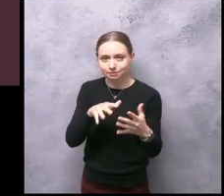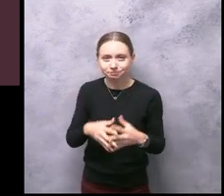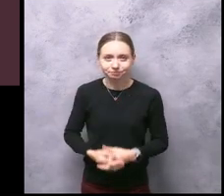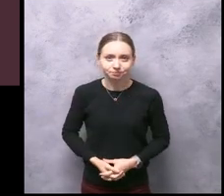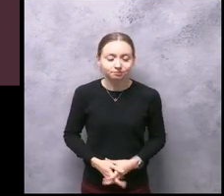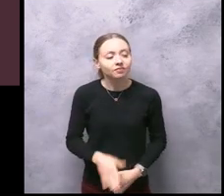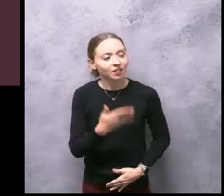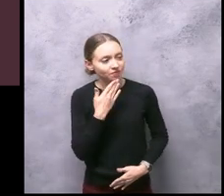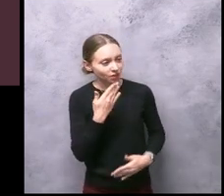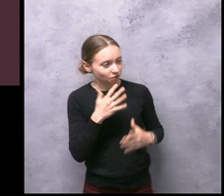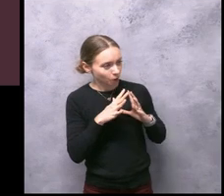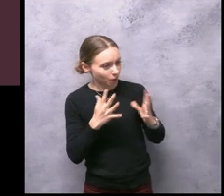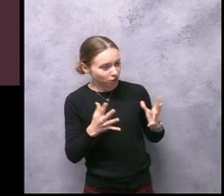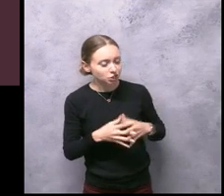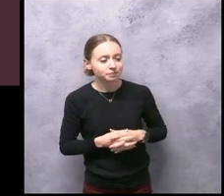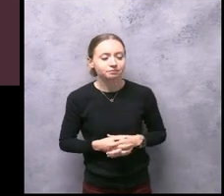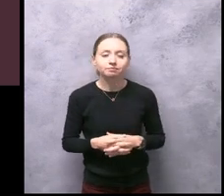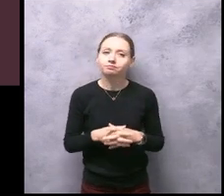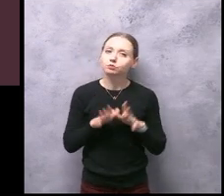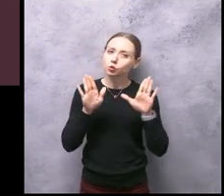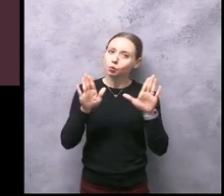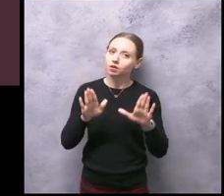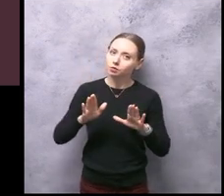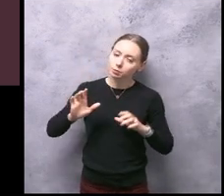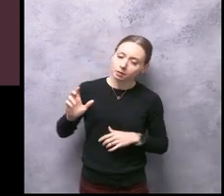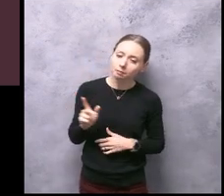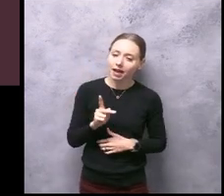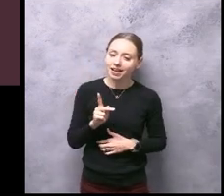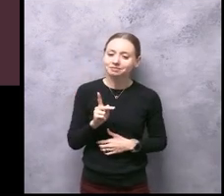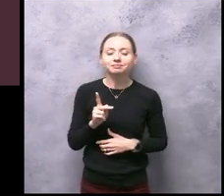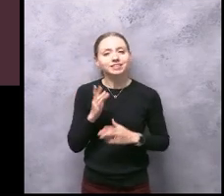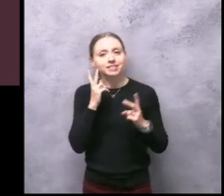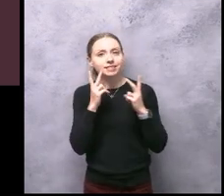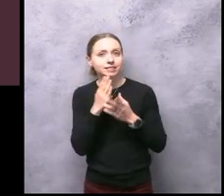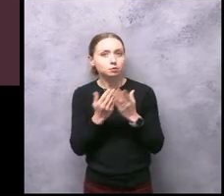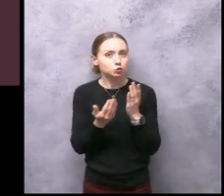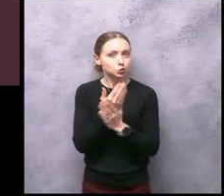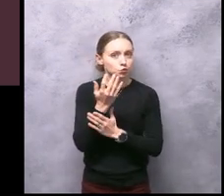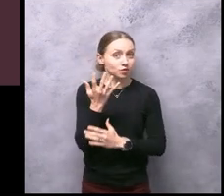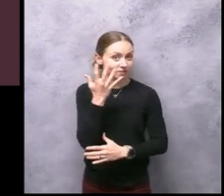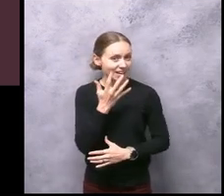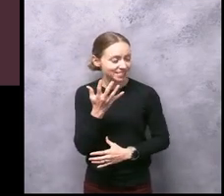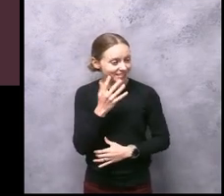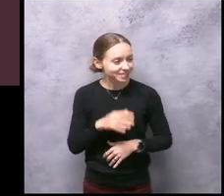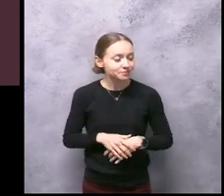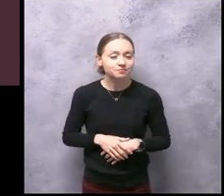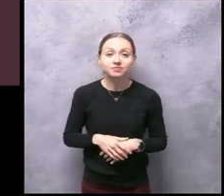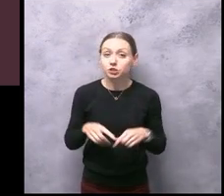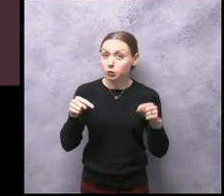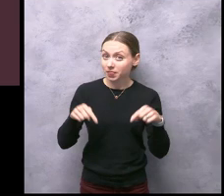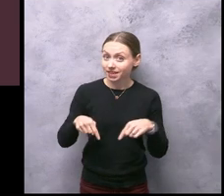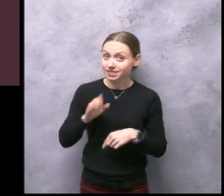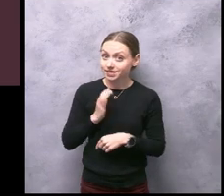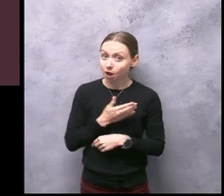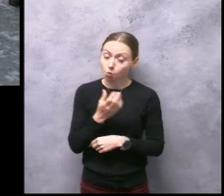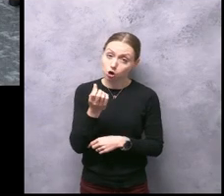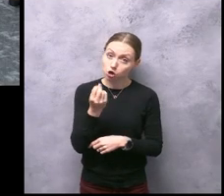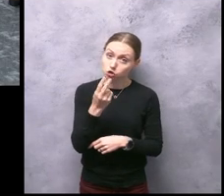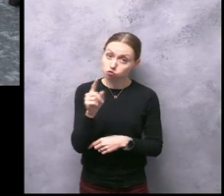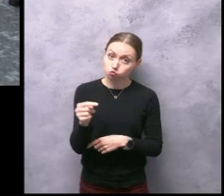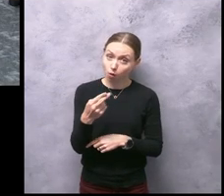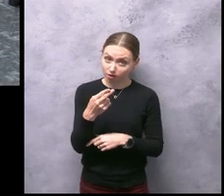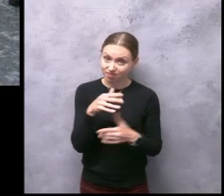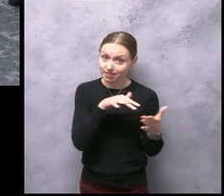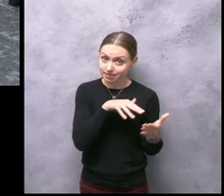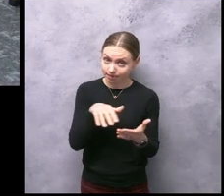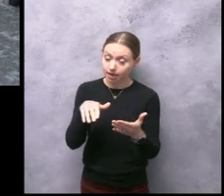Thank you very much. It's lovely to be back and see some new faces. So this is our 12th demographic study